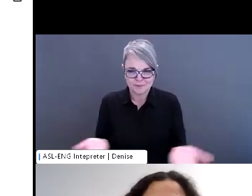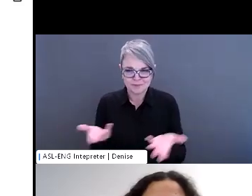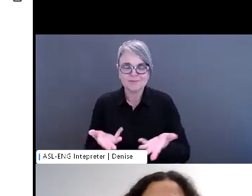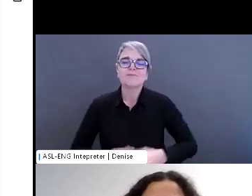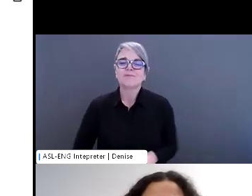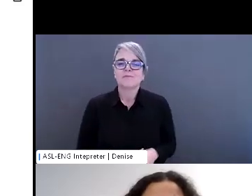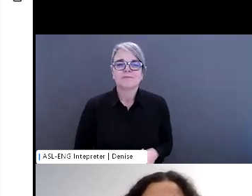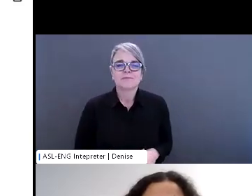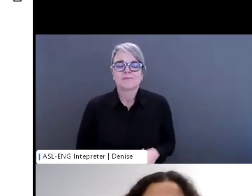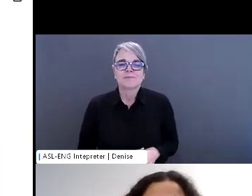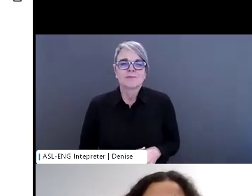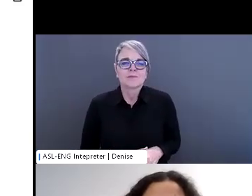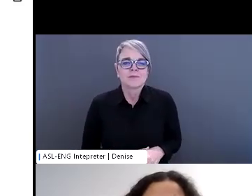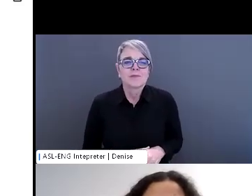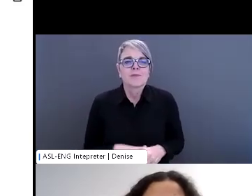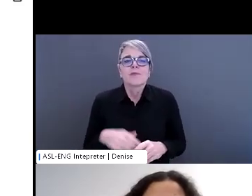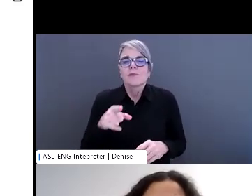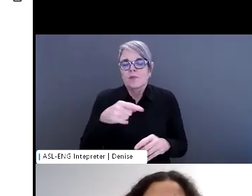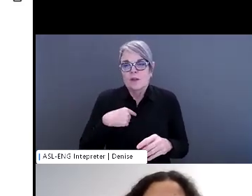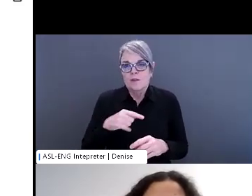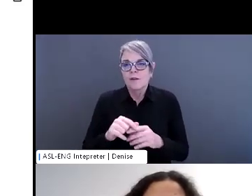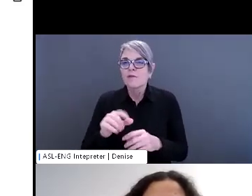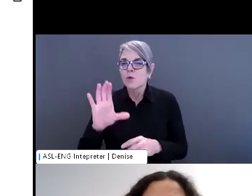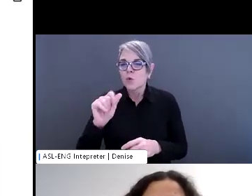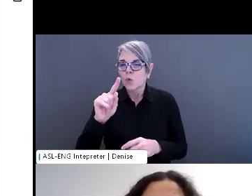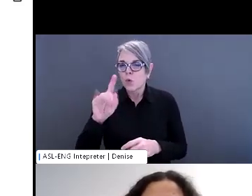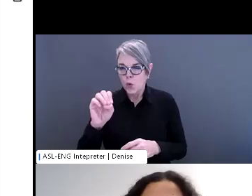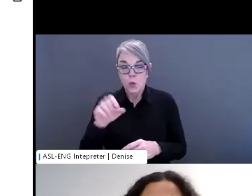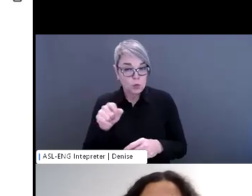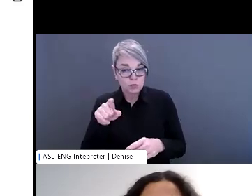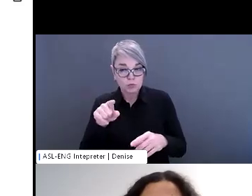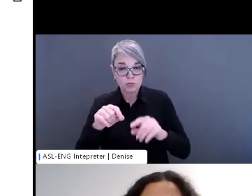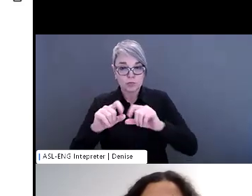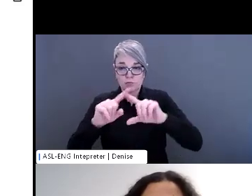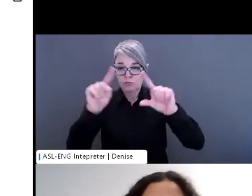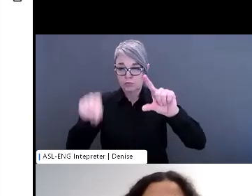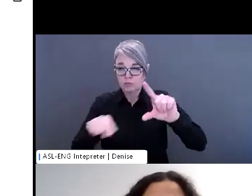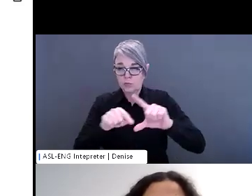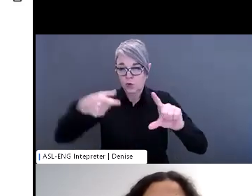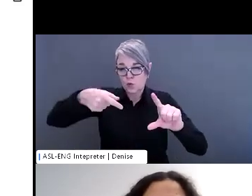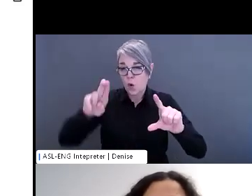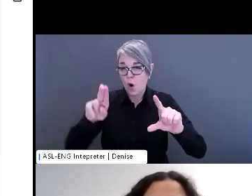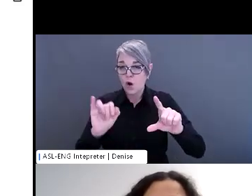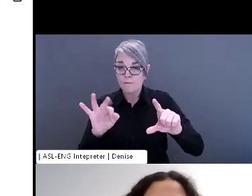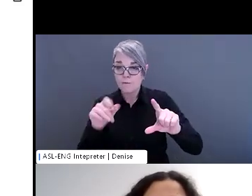I'll just leave the code up just in case you would like to scan that as well. Just wait 10 seconds or